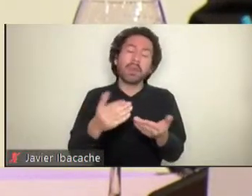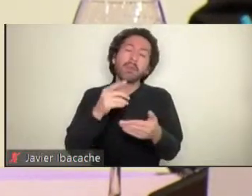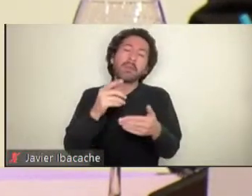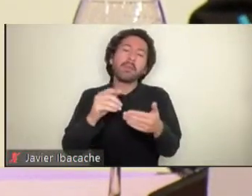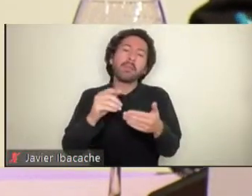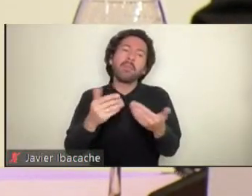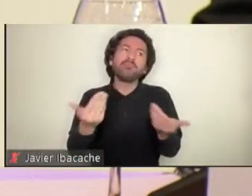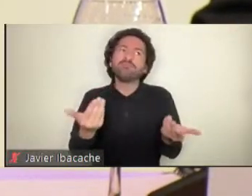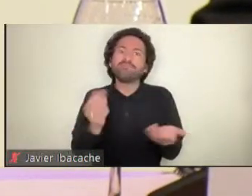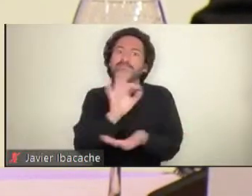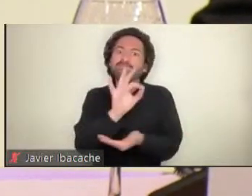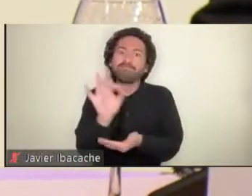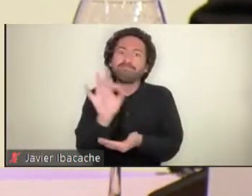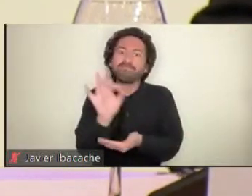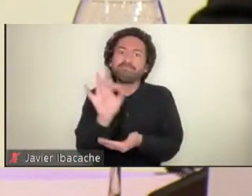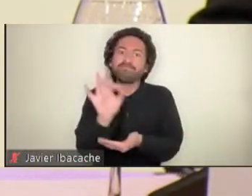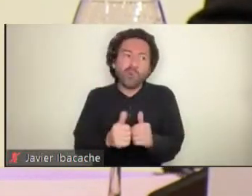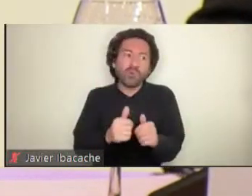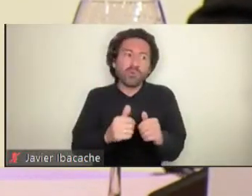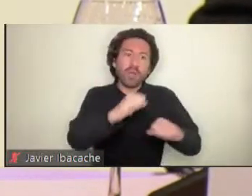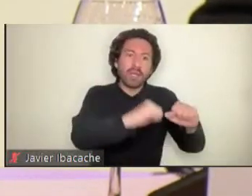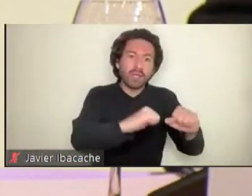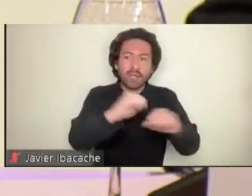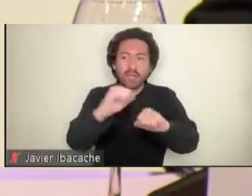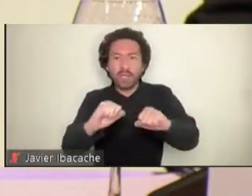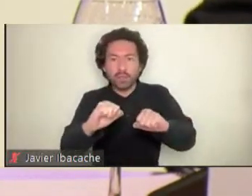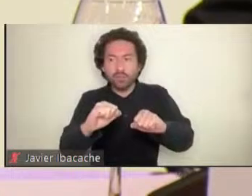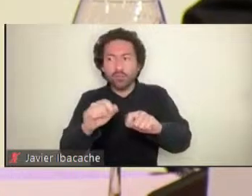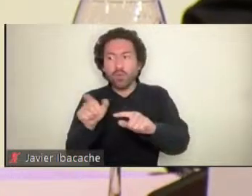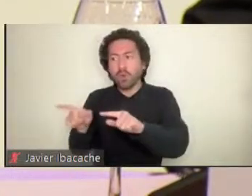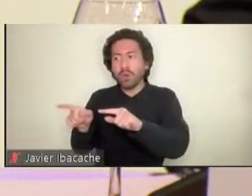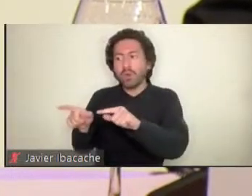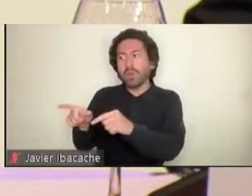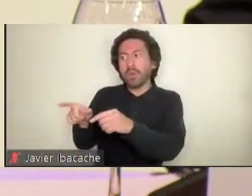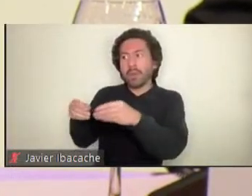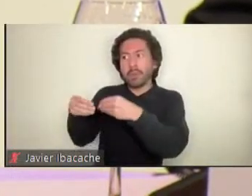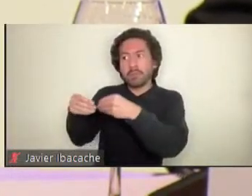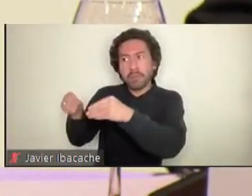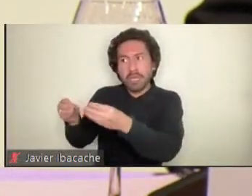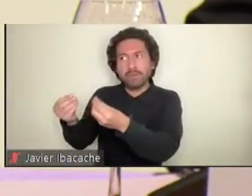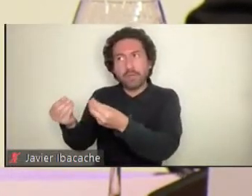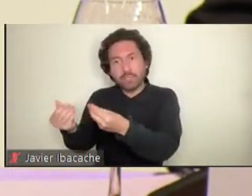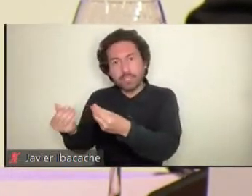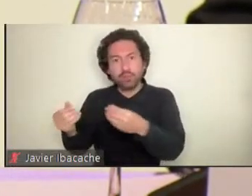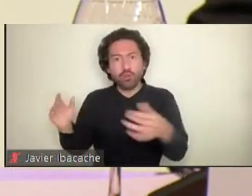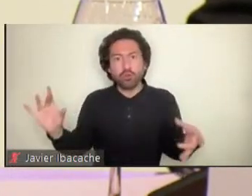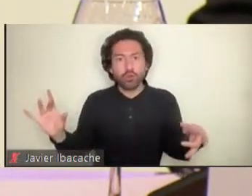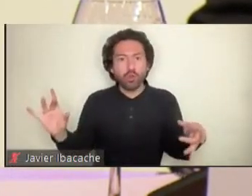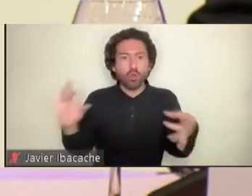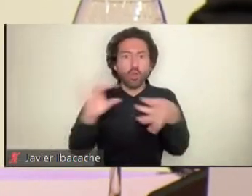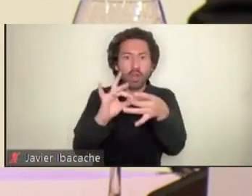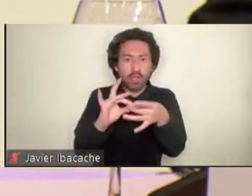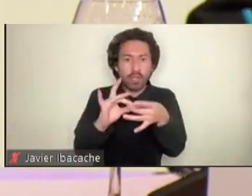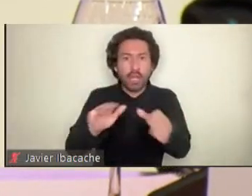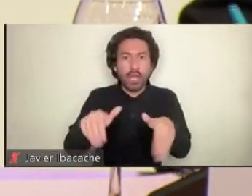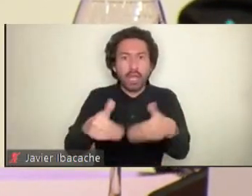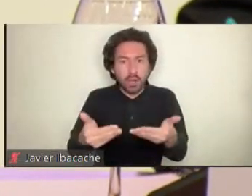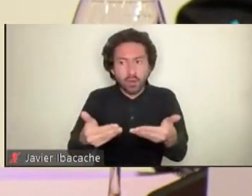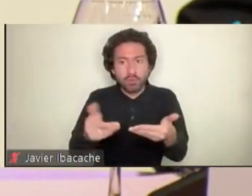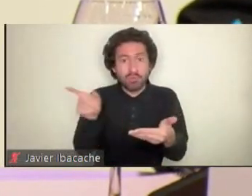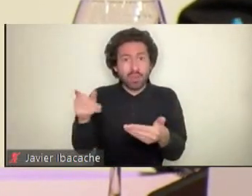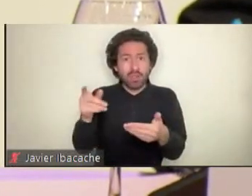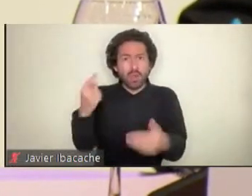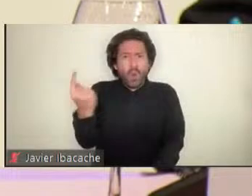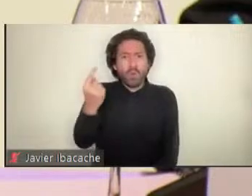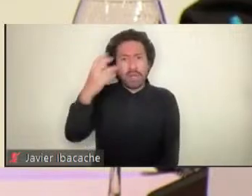subsidy, this grant, but a lot has to be done to connect the firms with finance and capital markets. So